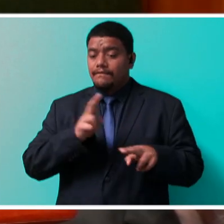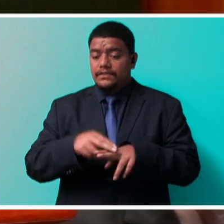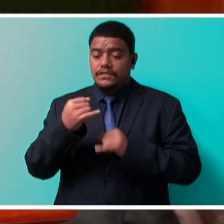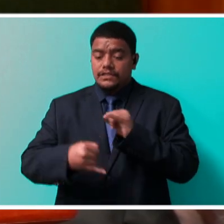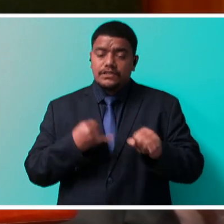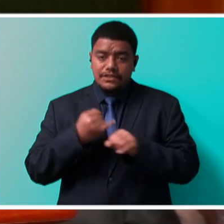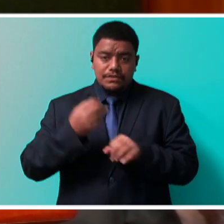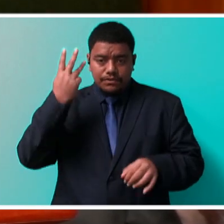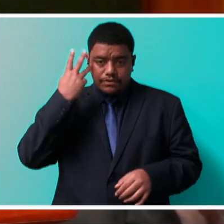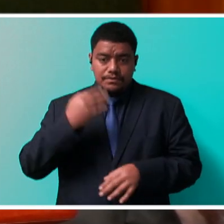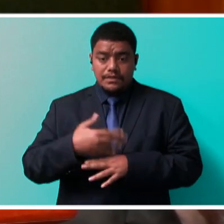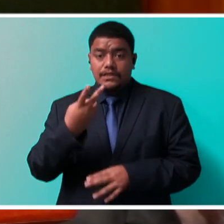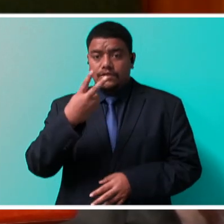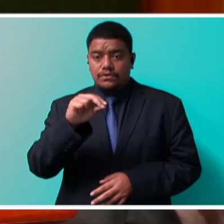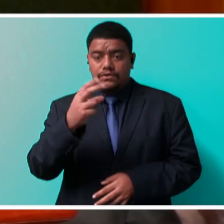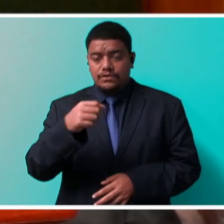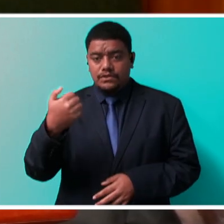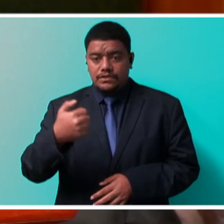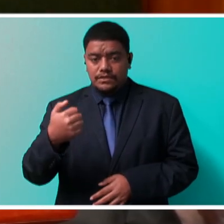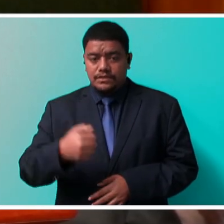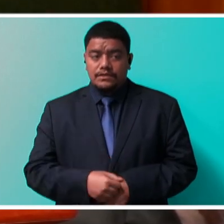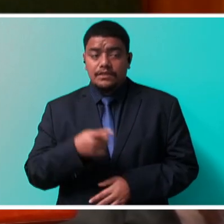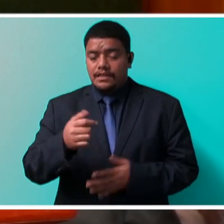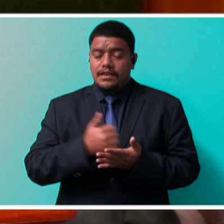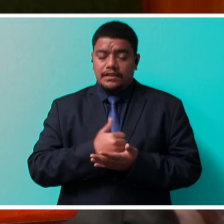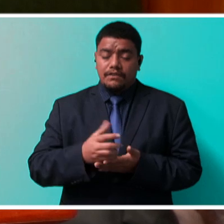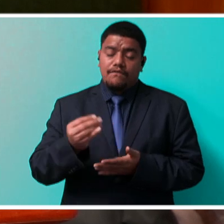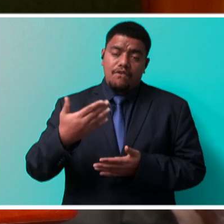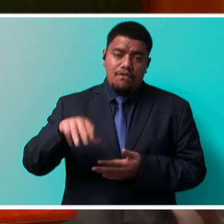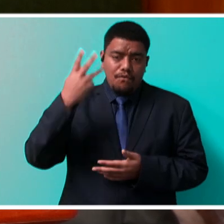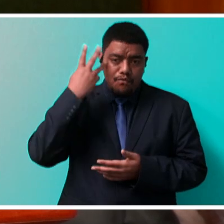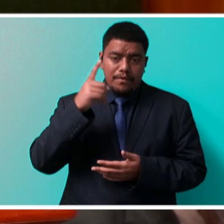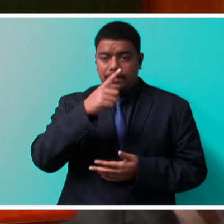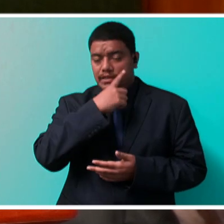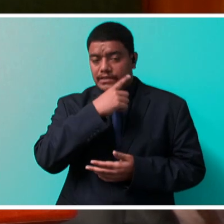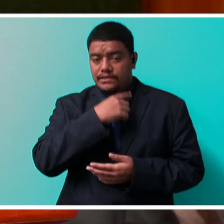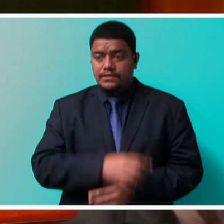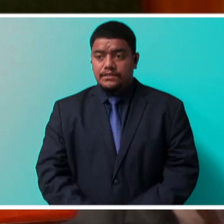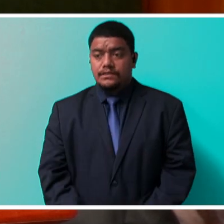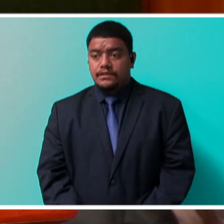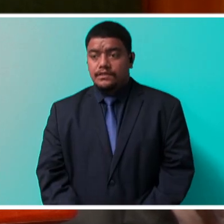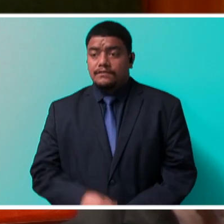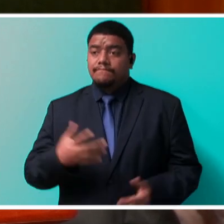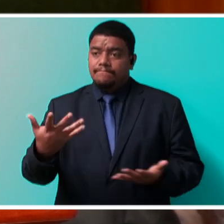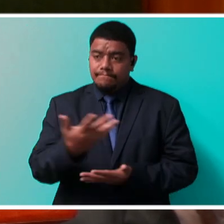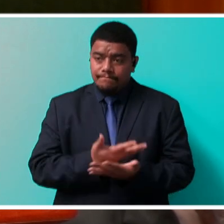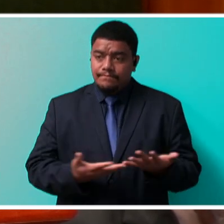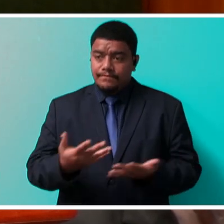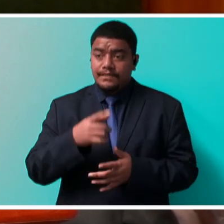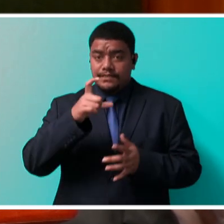Day 2026 theme, Rights, Justice, Action for All Women and Girls. Discussions at